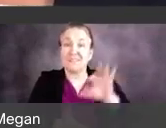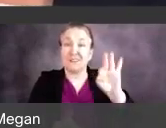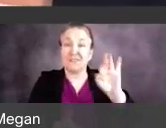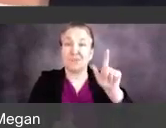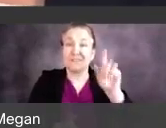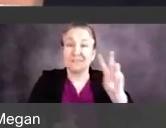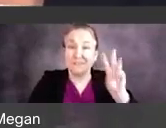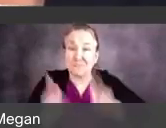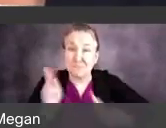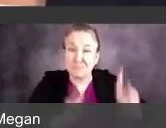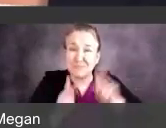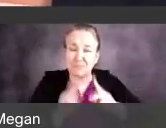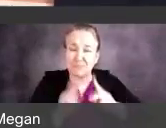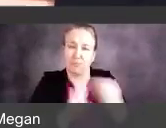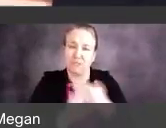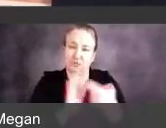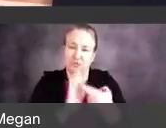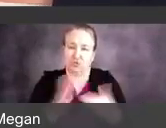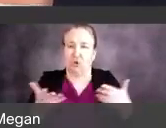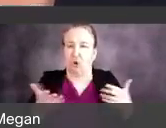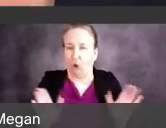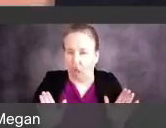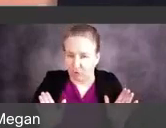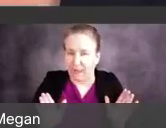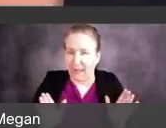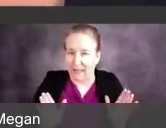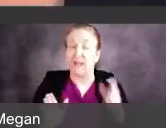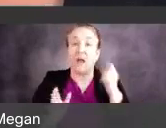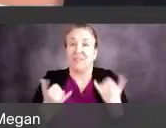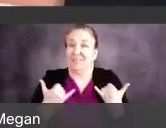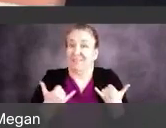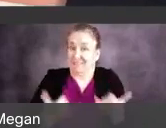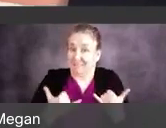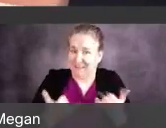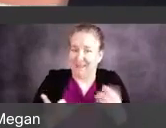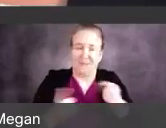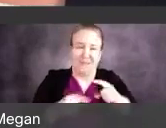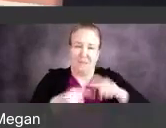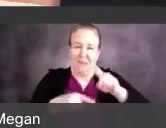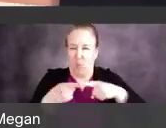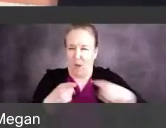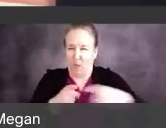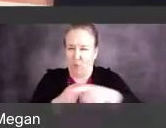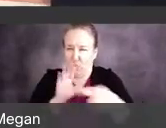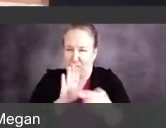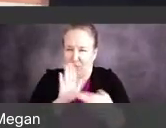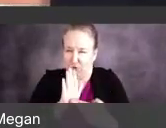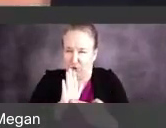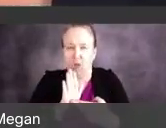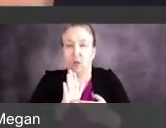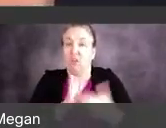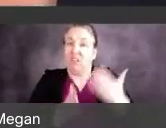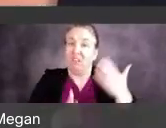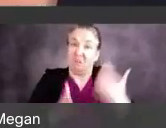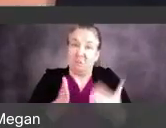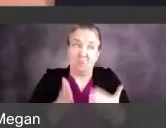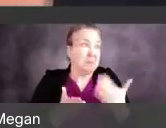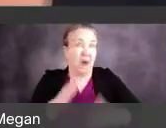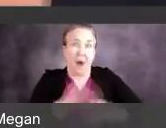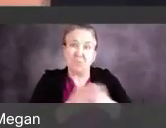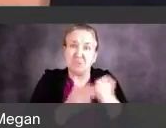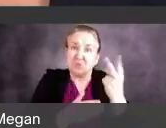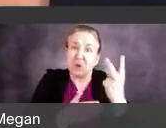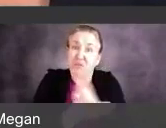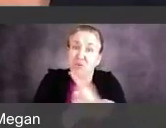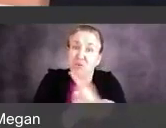139,926 people pre-registered. At this time, and depending upon when you registered, it may be up to 12 weeks before you